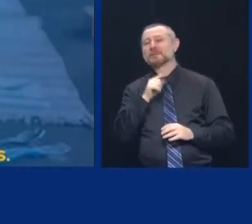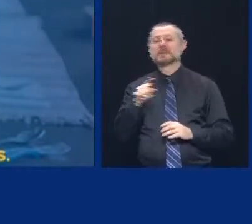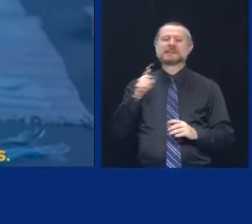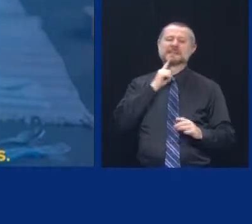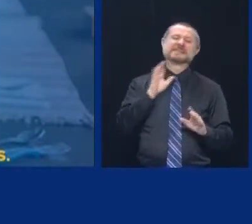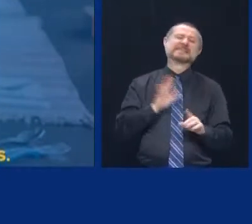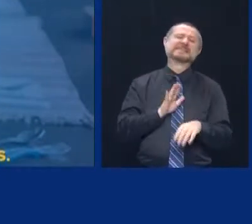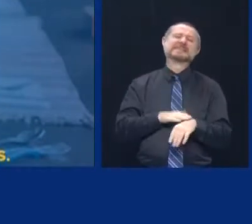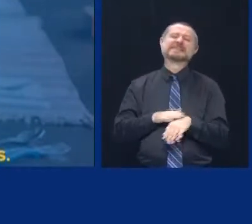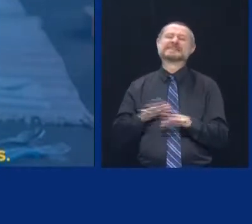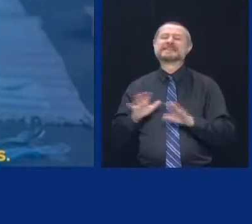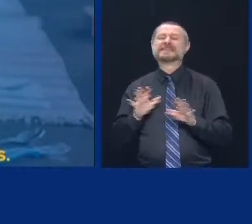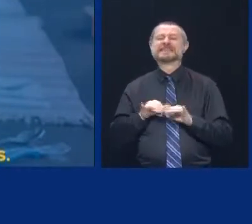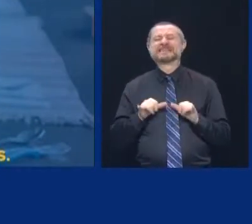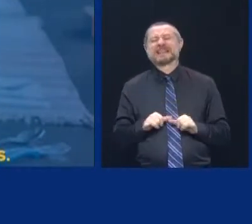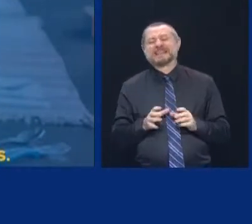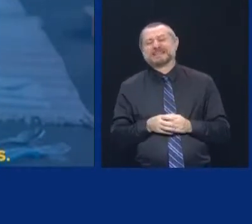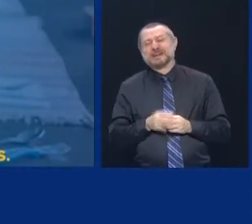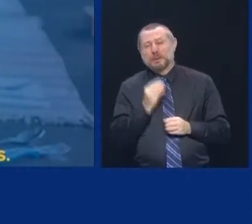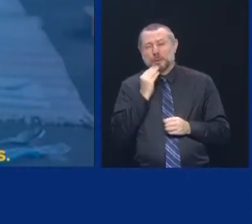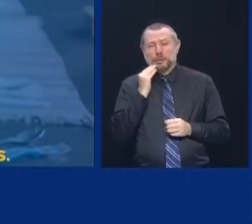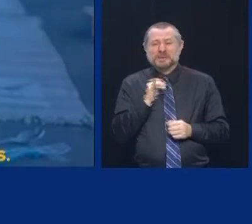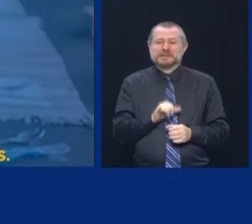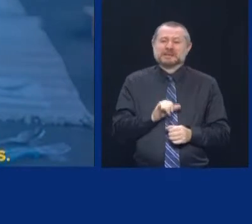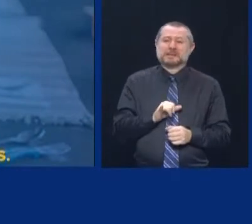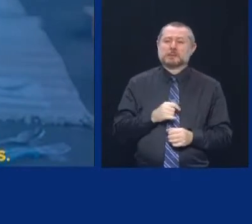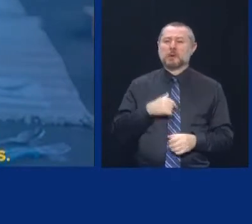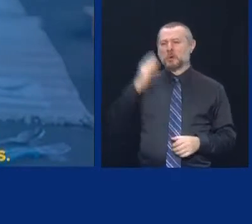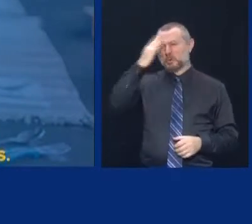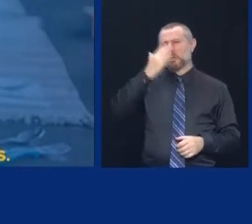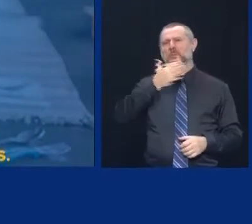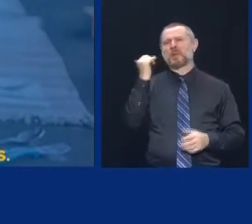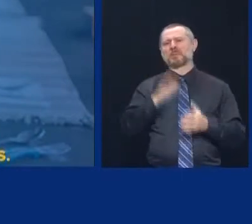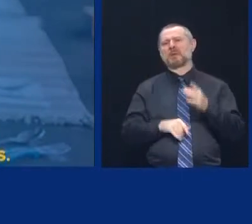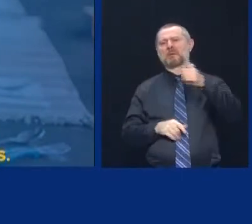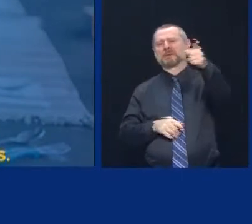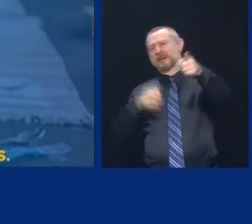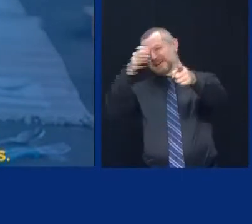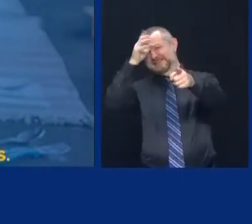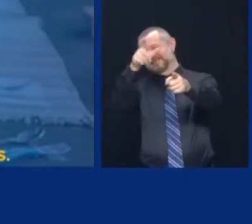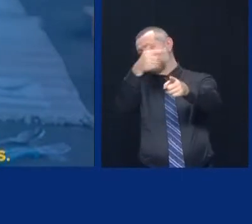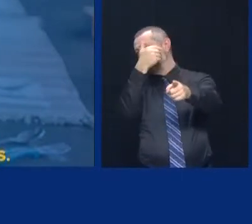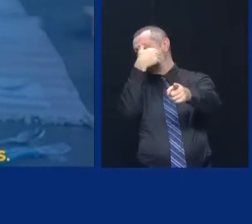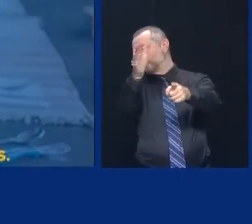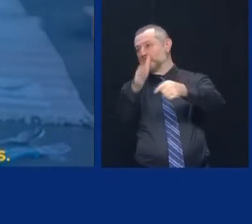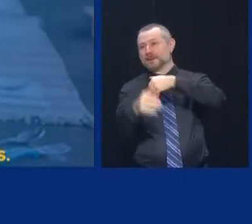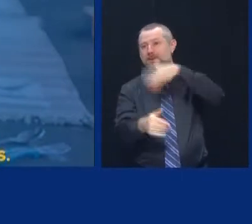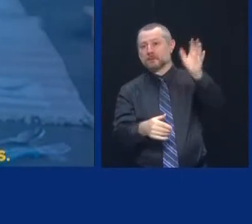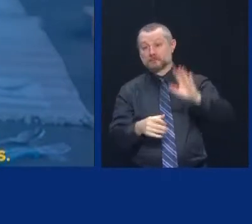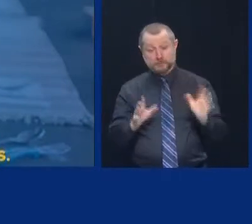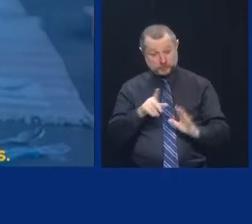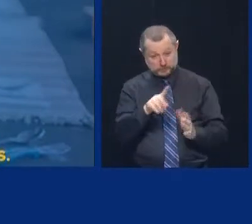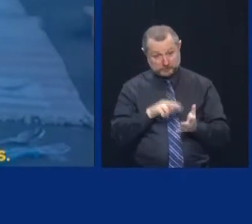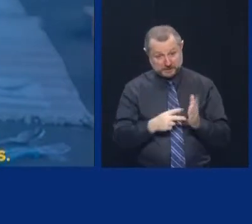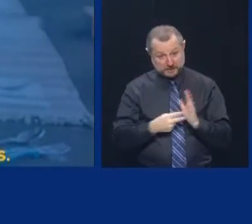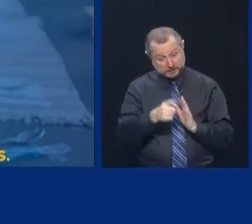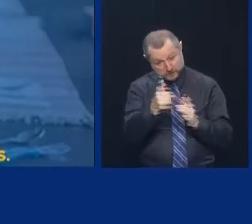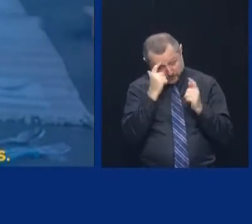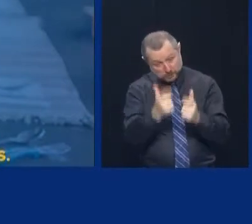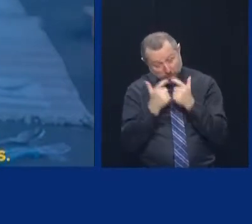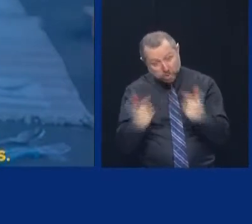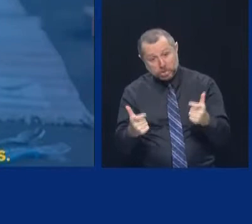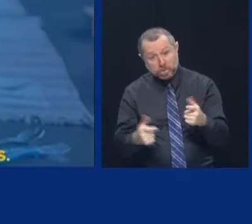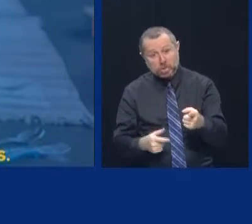every public health expert on both sides of the aisle in the United States of America.